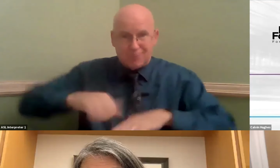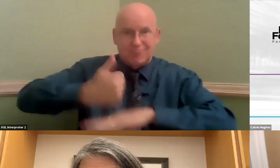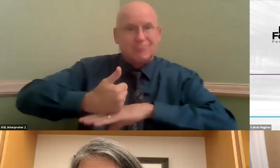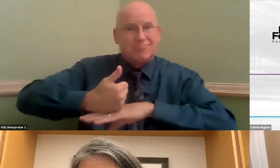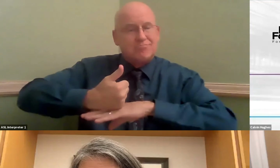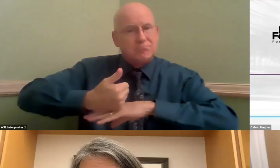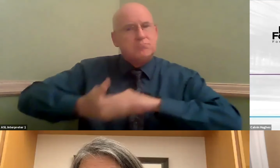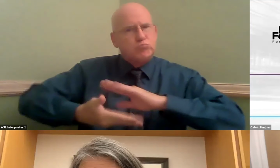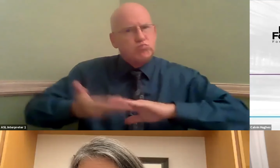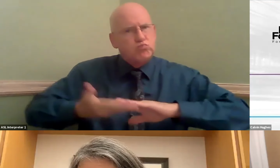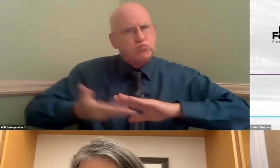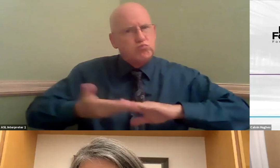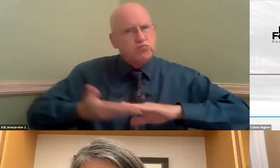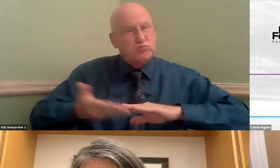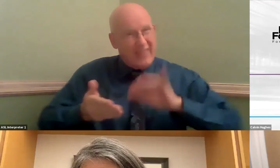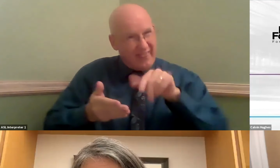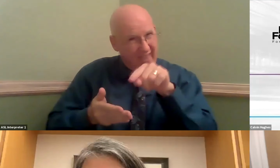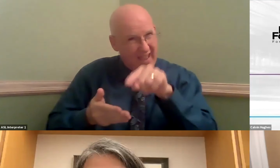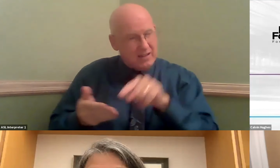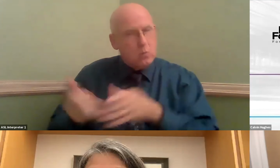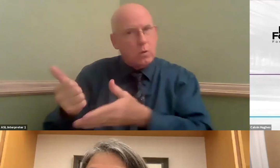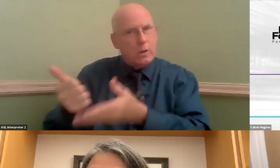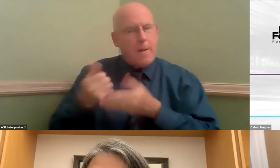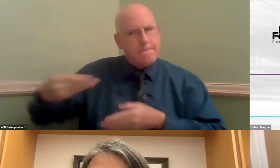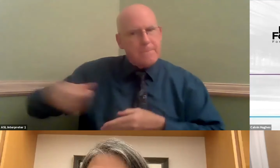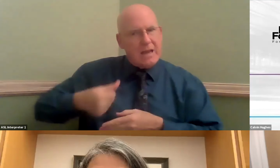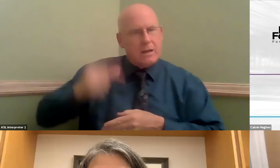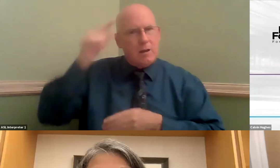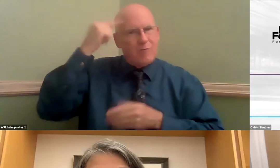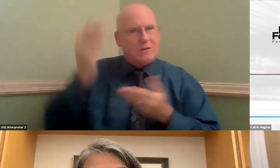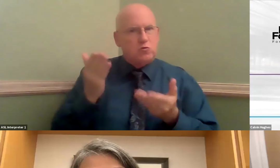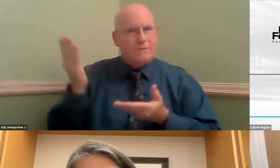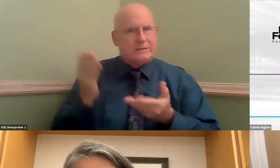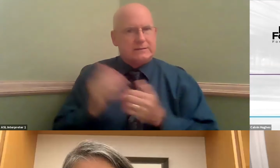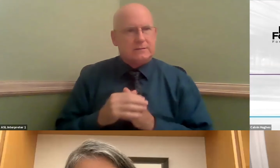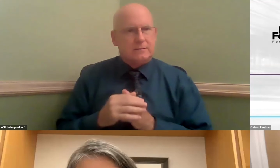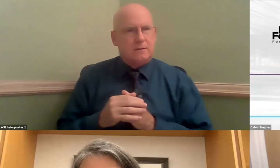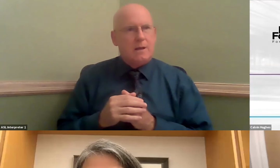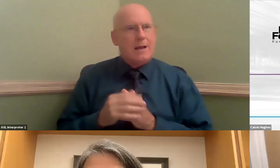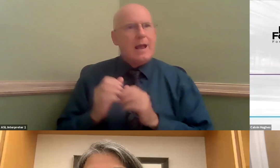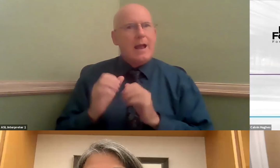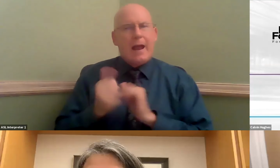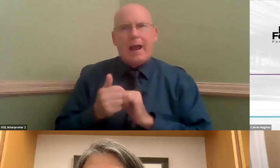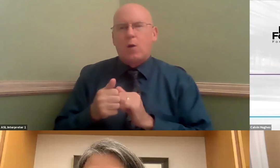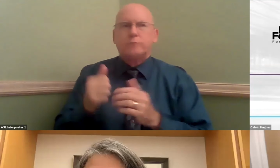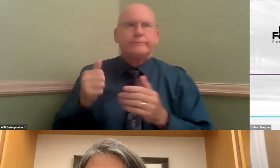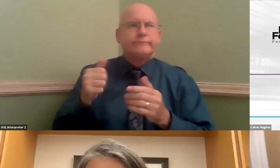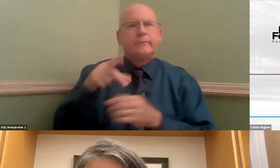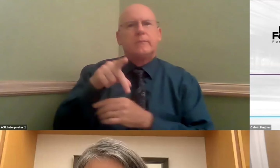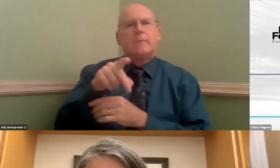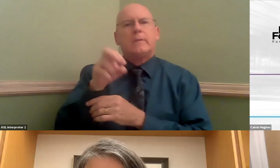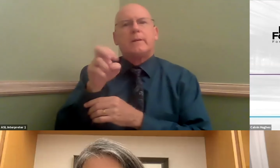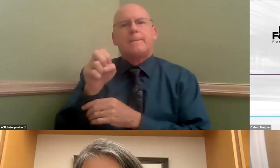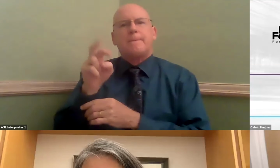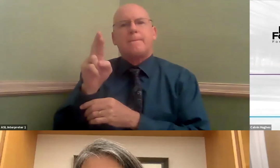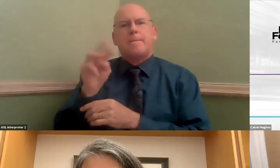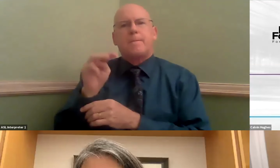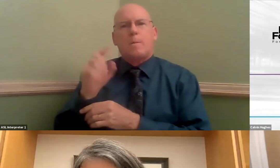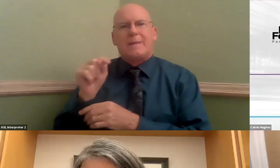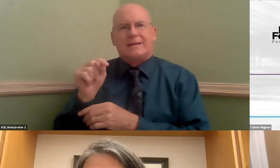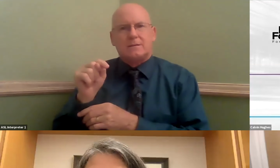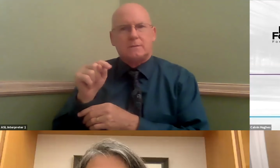drive our ability to pay for government services. So we have to look at, how do we streamline permitting? How do we get infrastructure